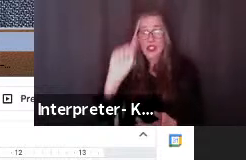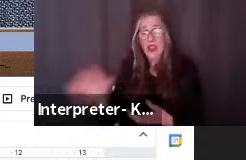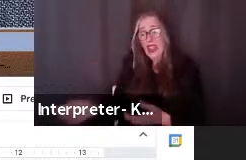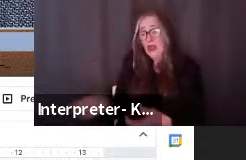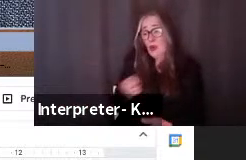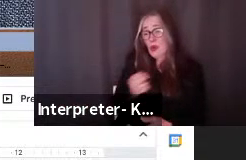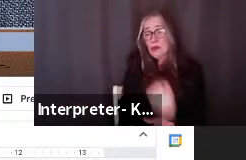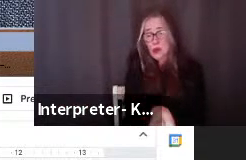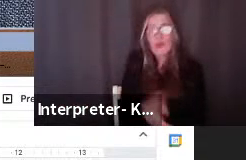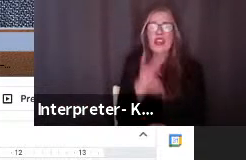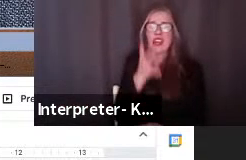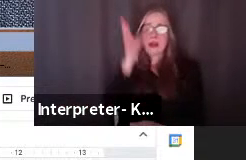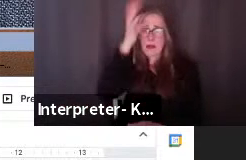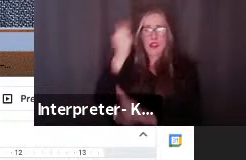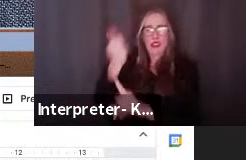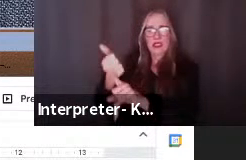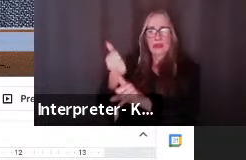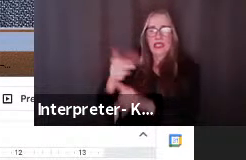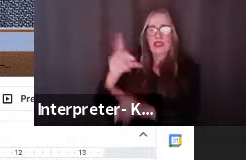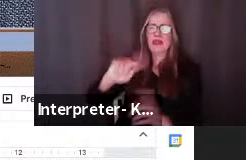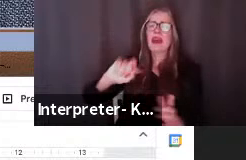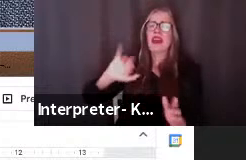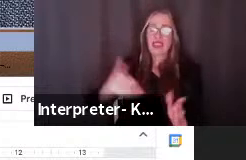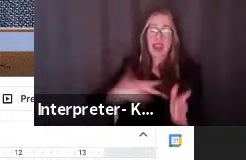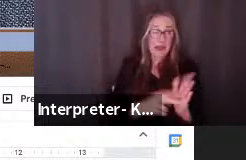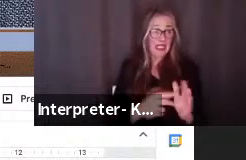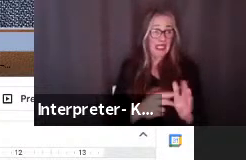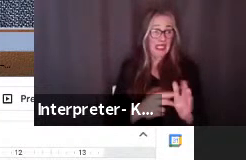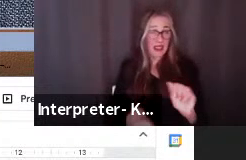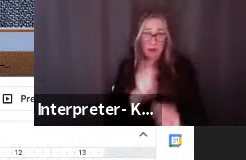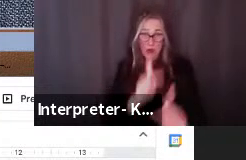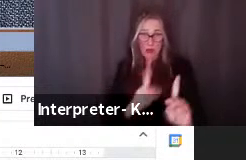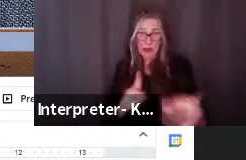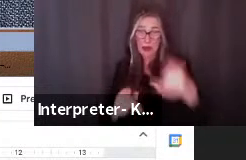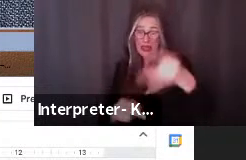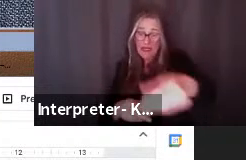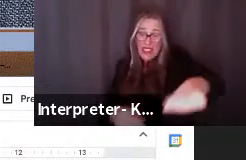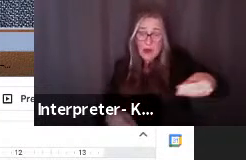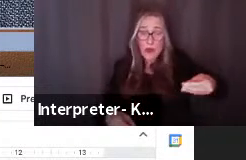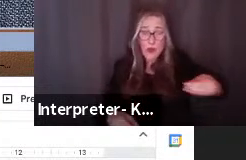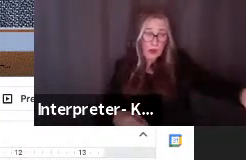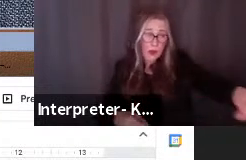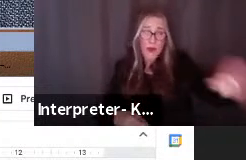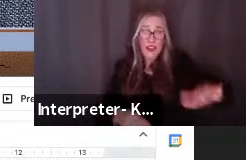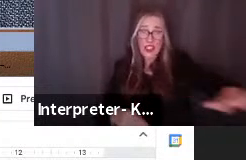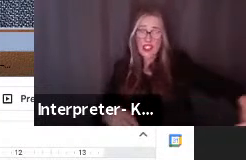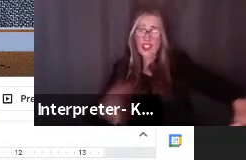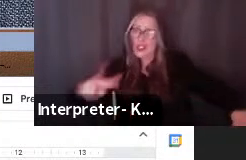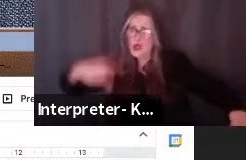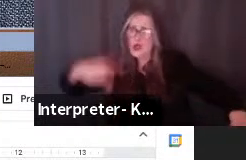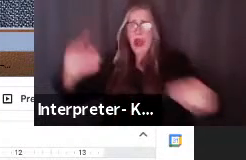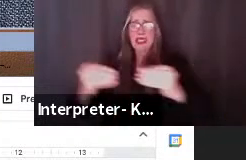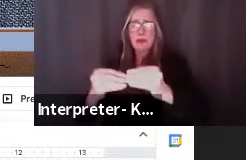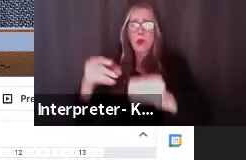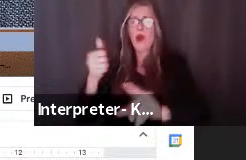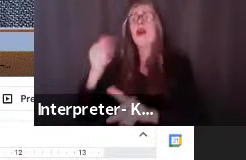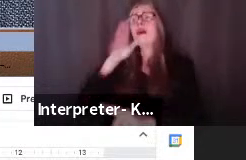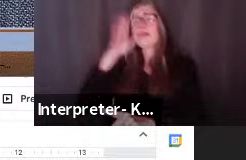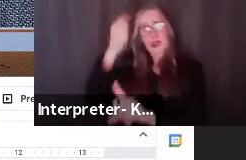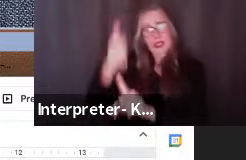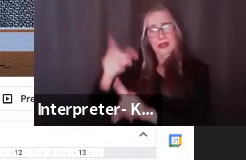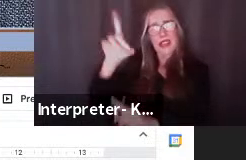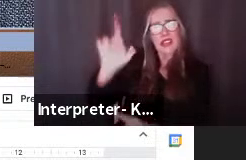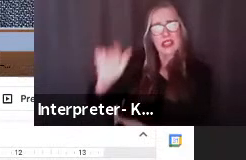disabled so they were over twice uh disparately uh represented there another study um i looked at